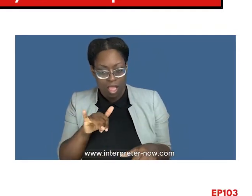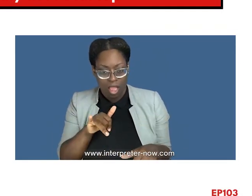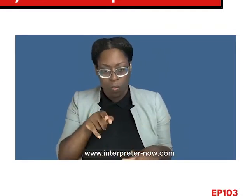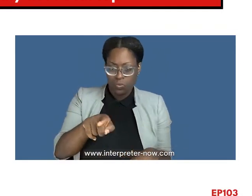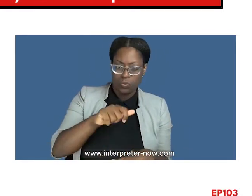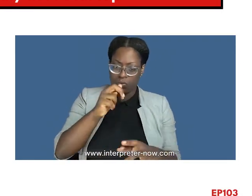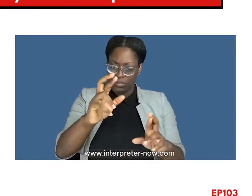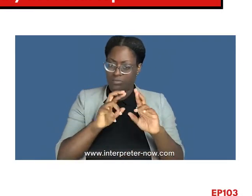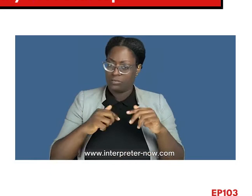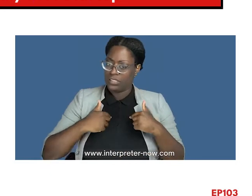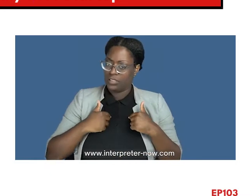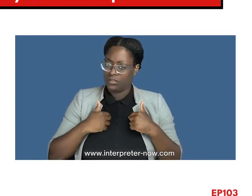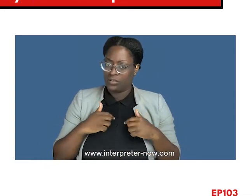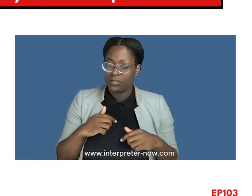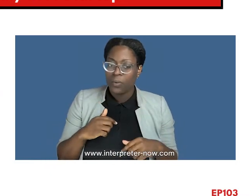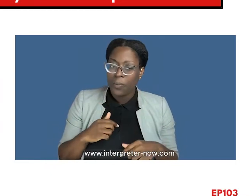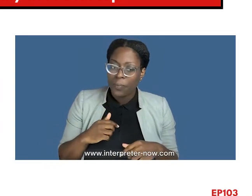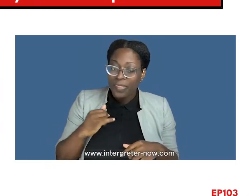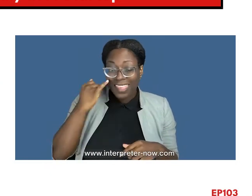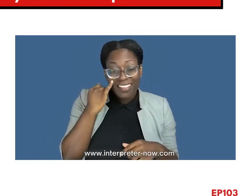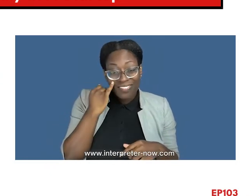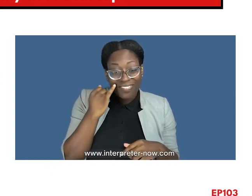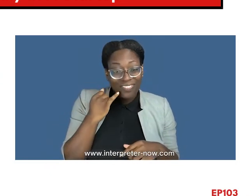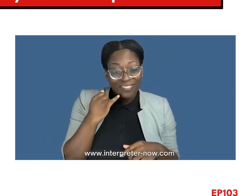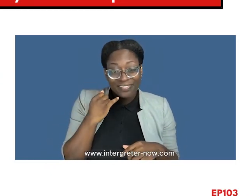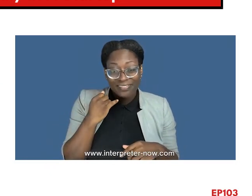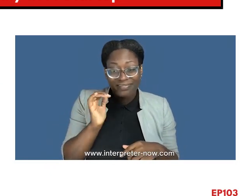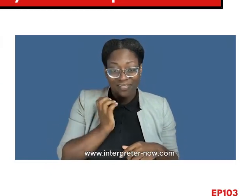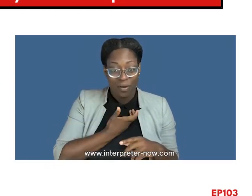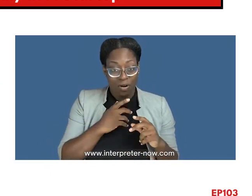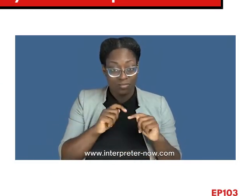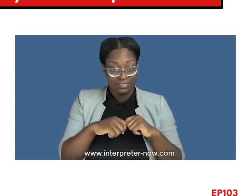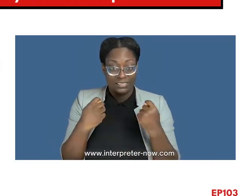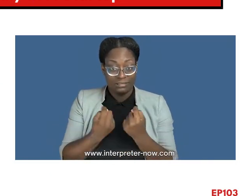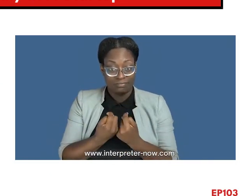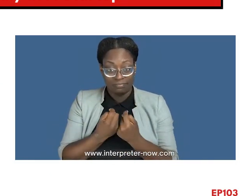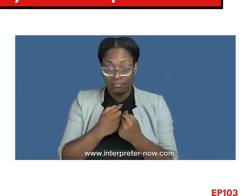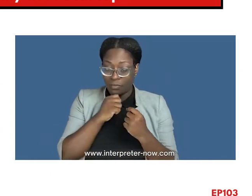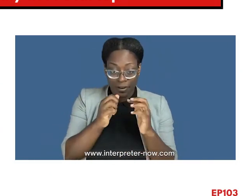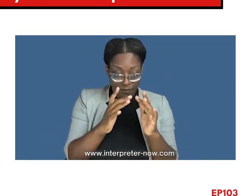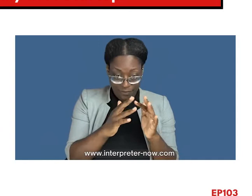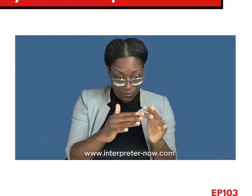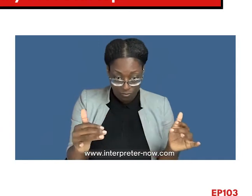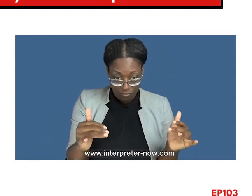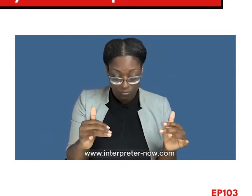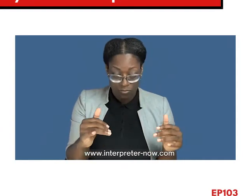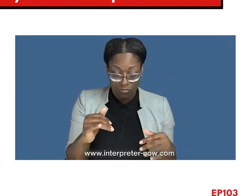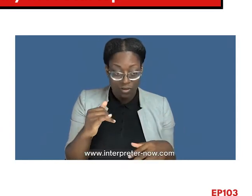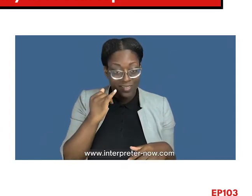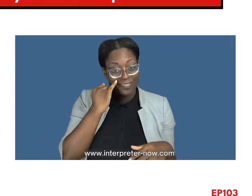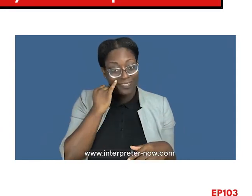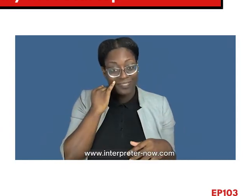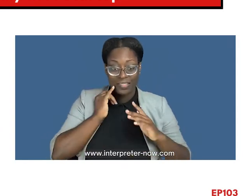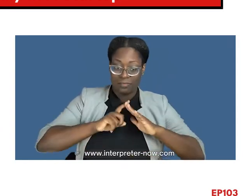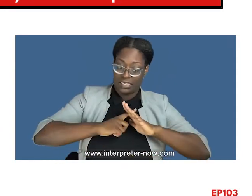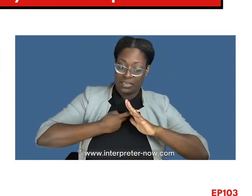that don't unintentionally perpetuate inequities, and we take a big risk if we don't develop a